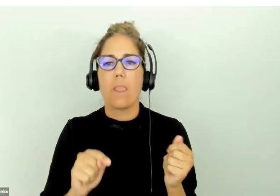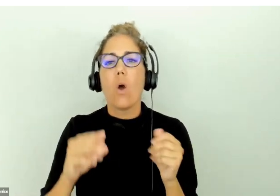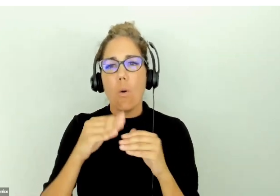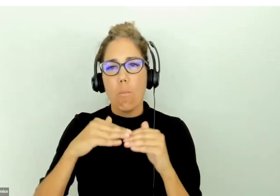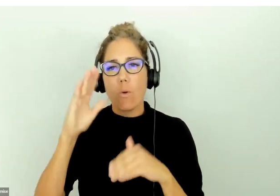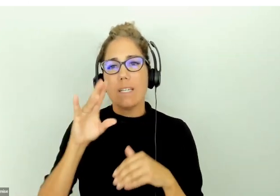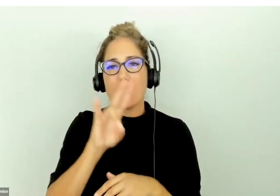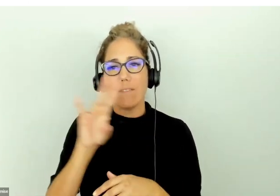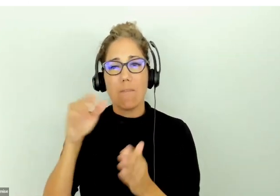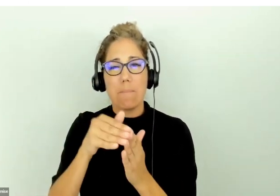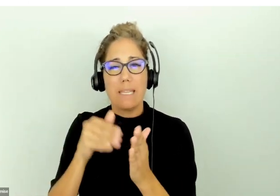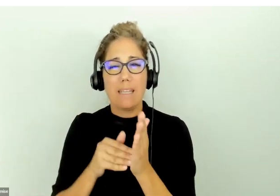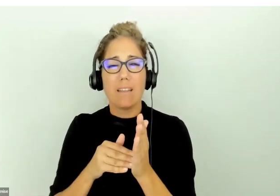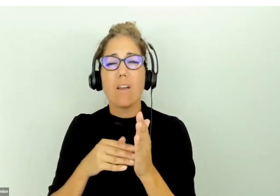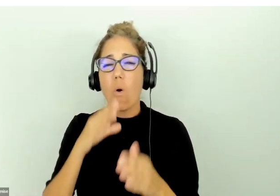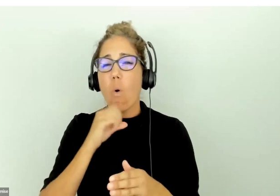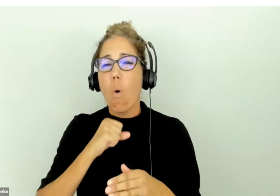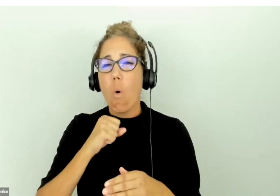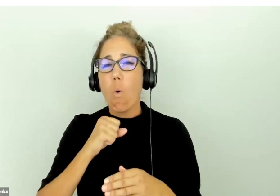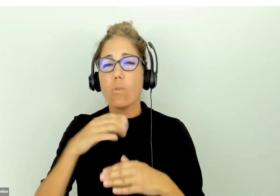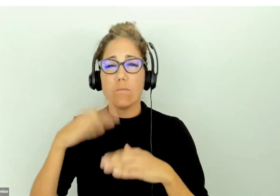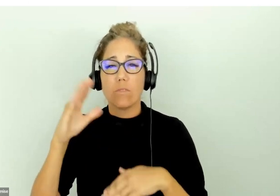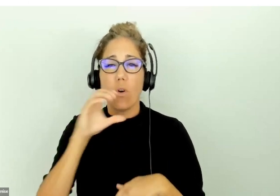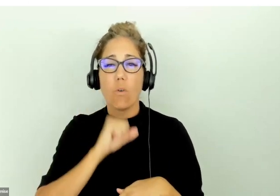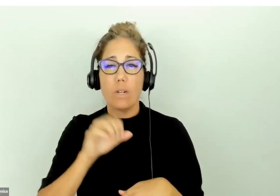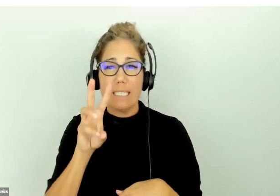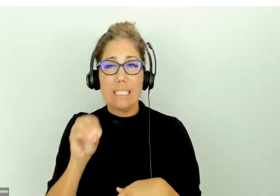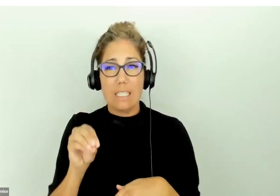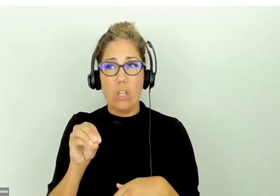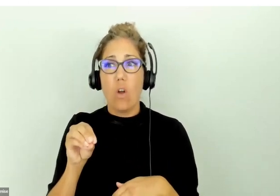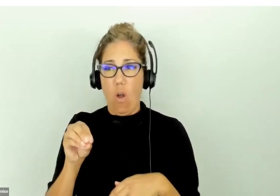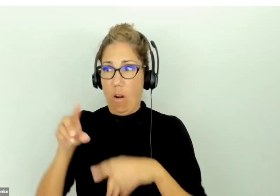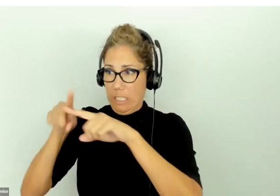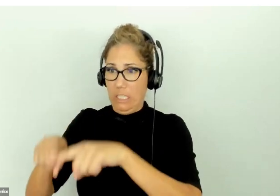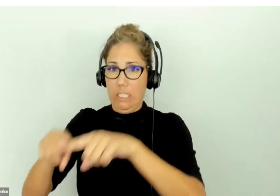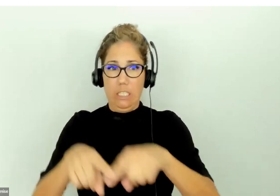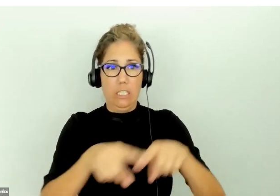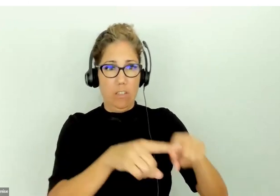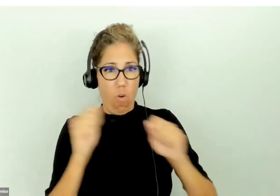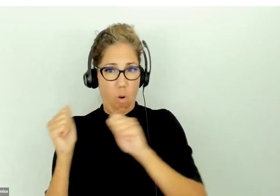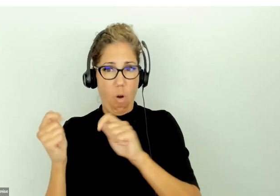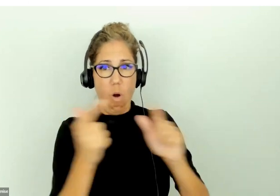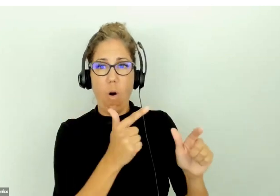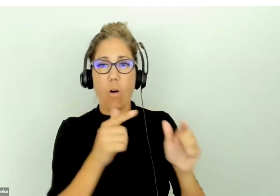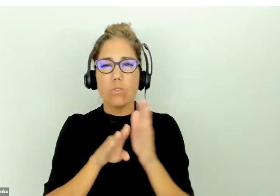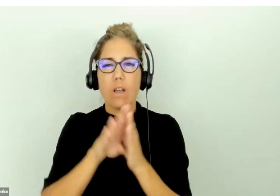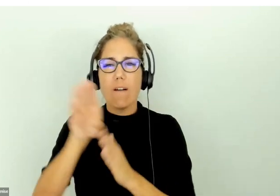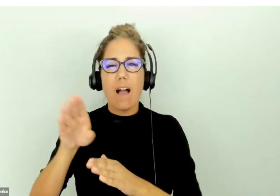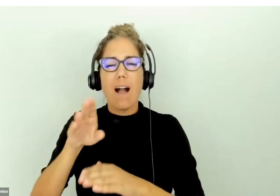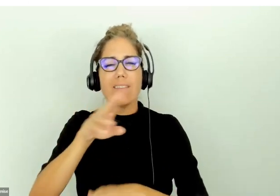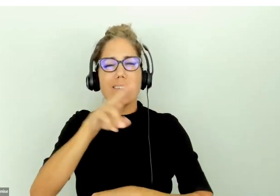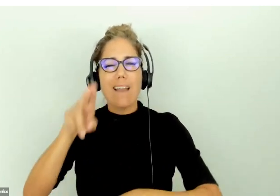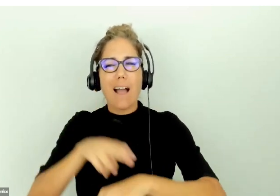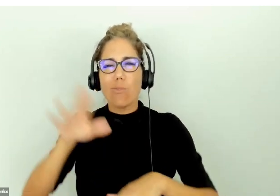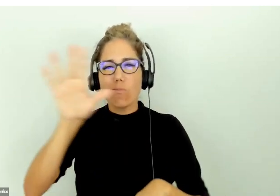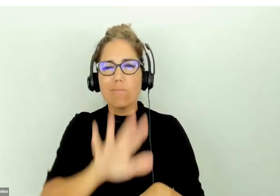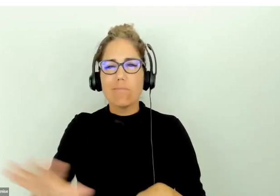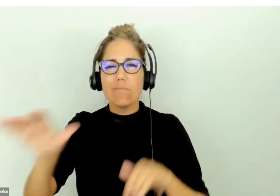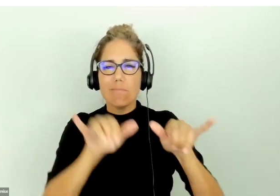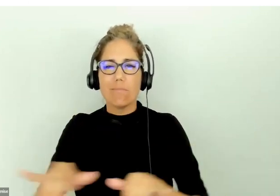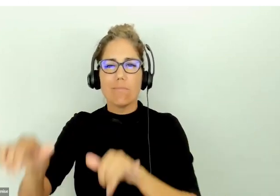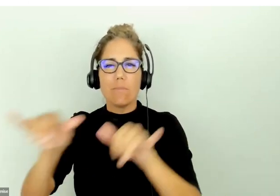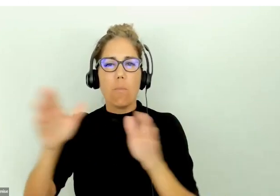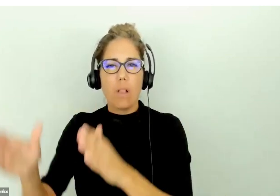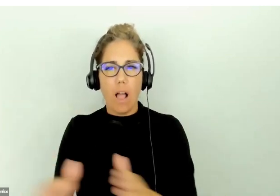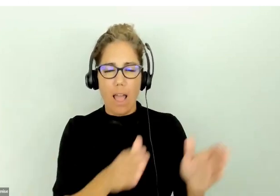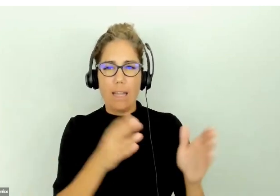million adults over age 60 are truly counting on all of us to develop a national plan and to see this